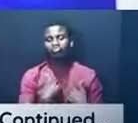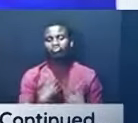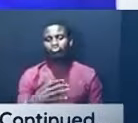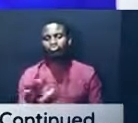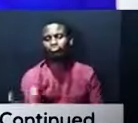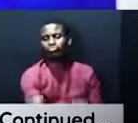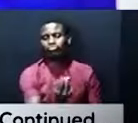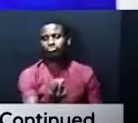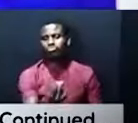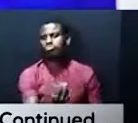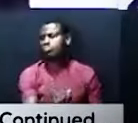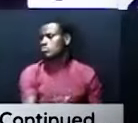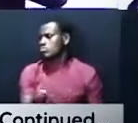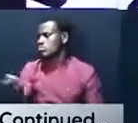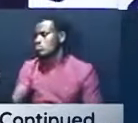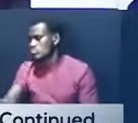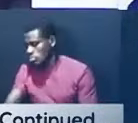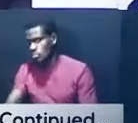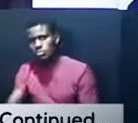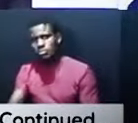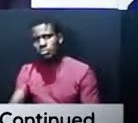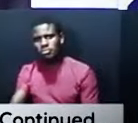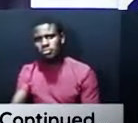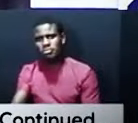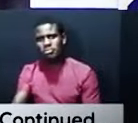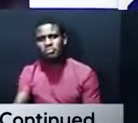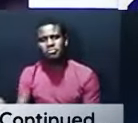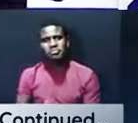will be taken away from them.